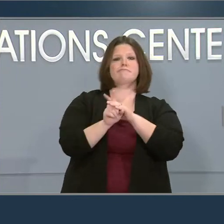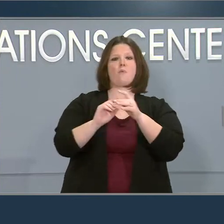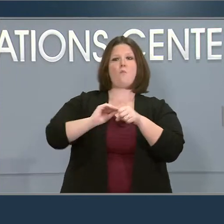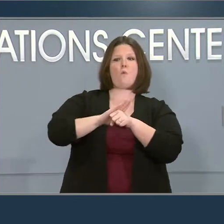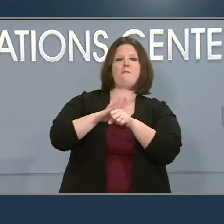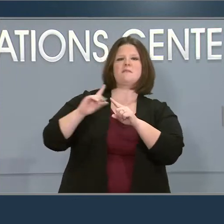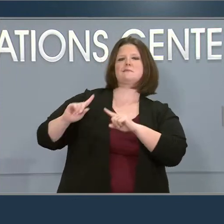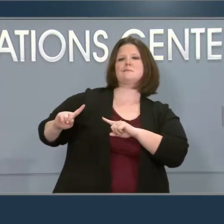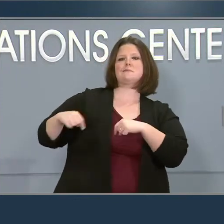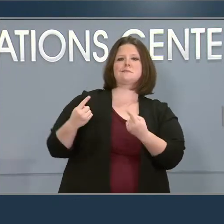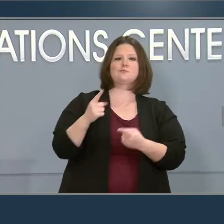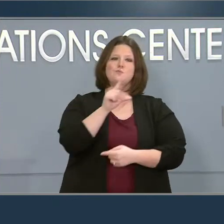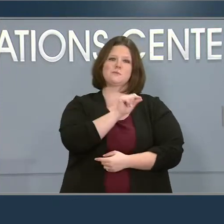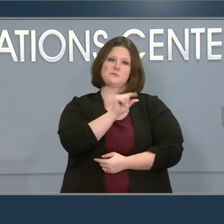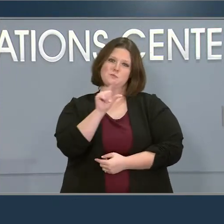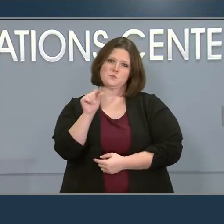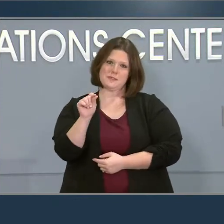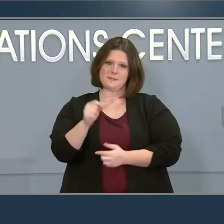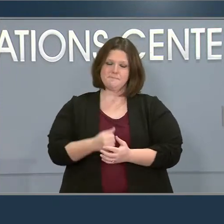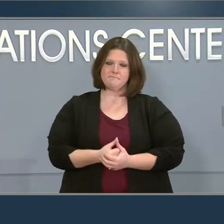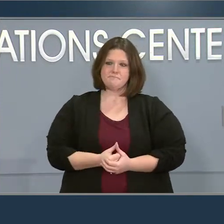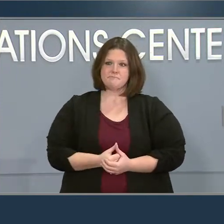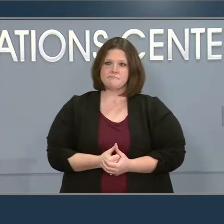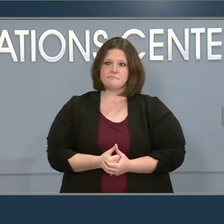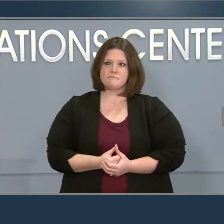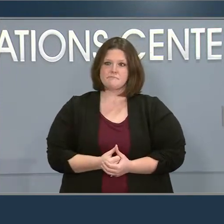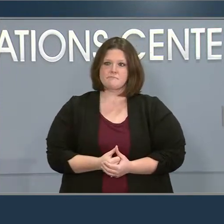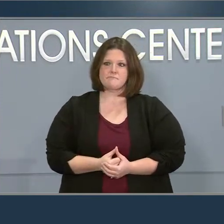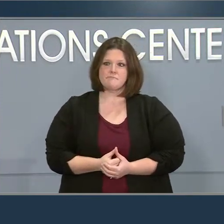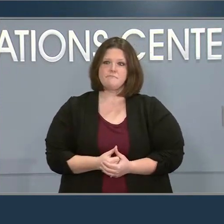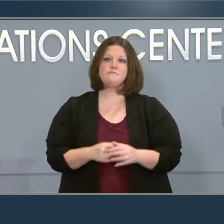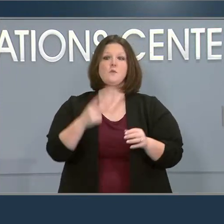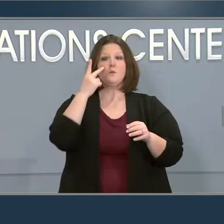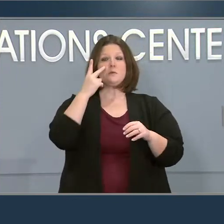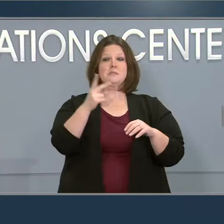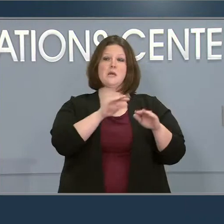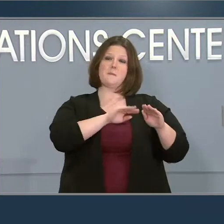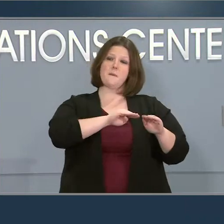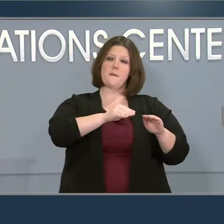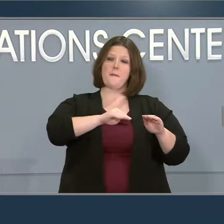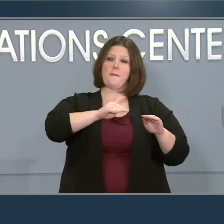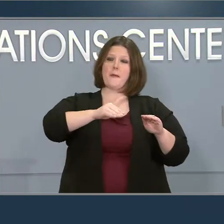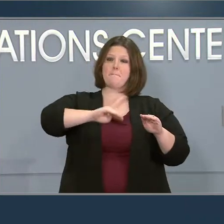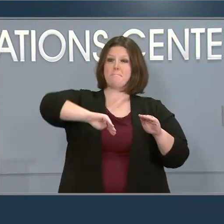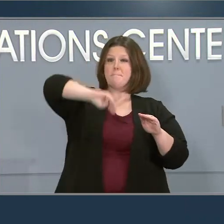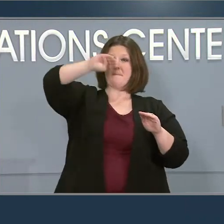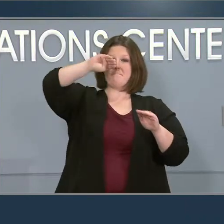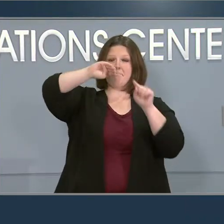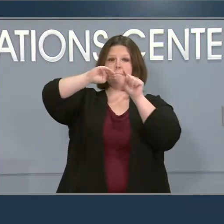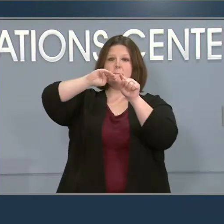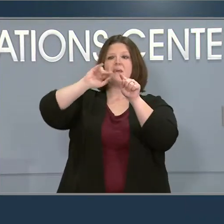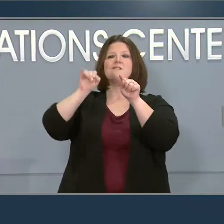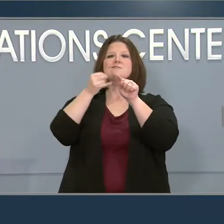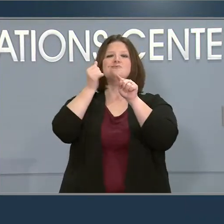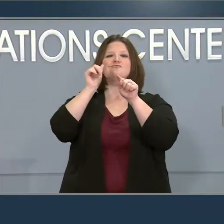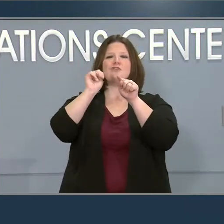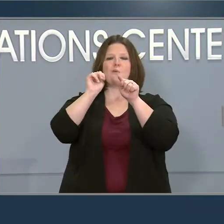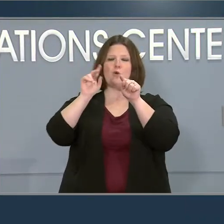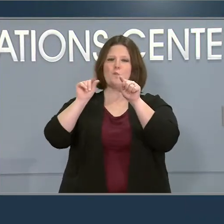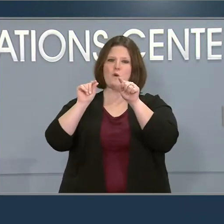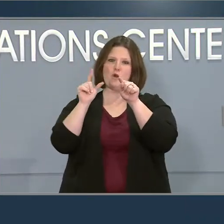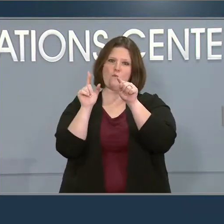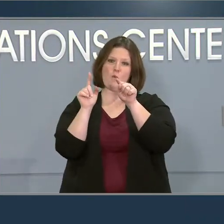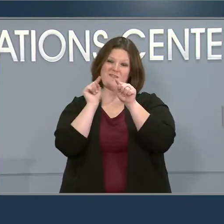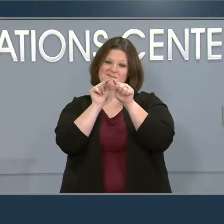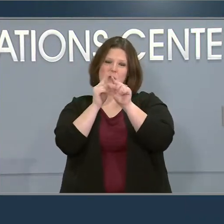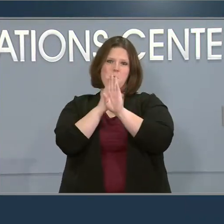back in March of 2020. And you can see our first major peak in cases was back in January of 2021, before